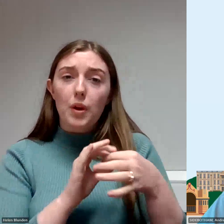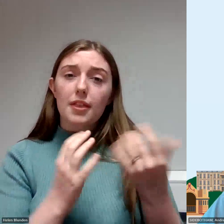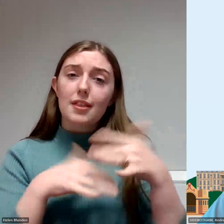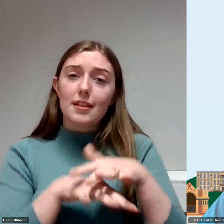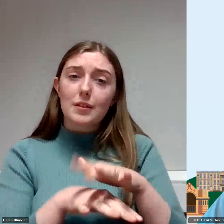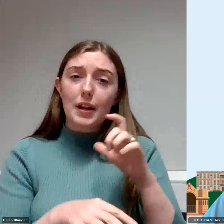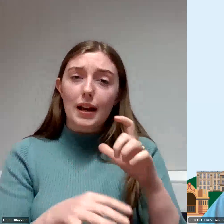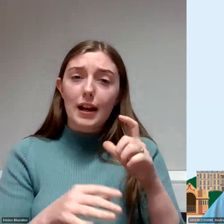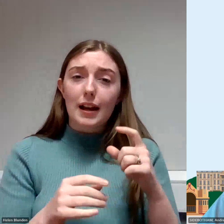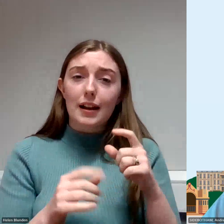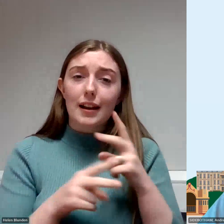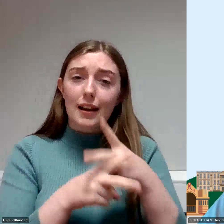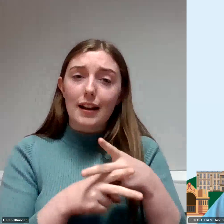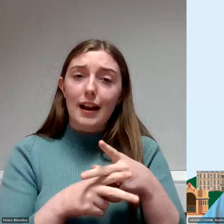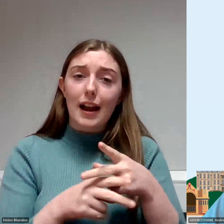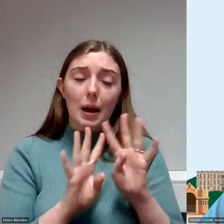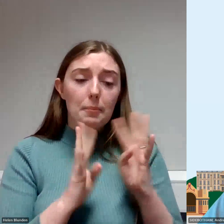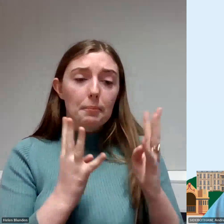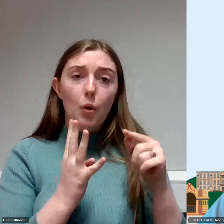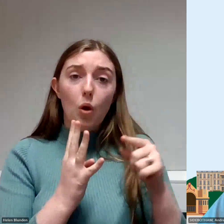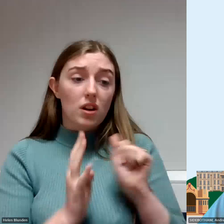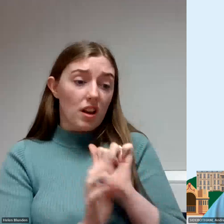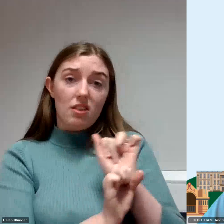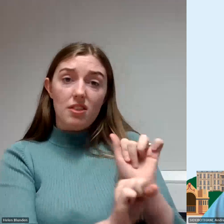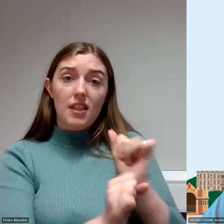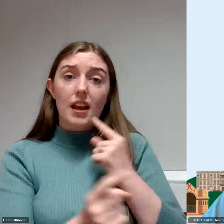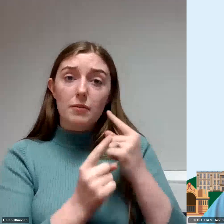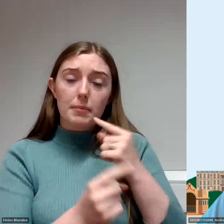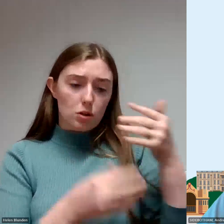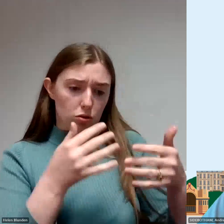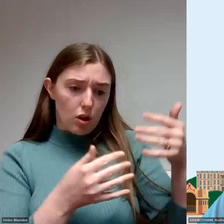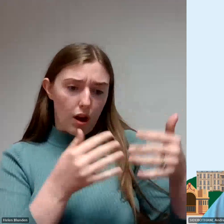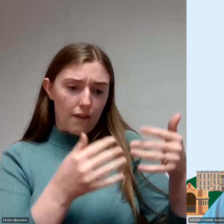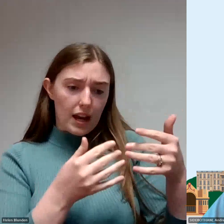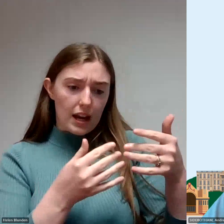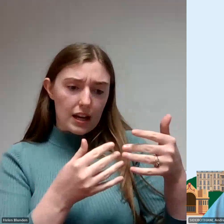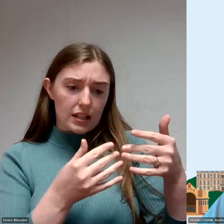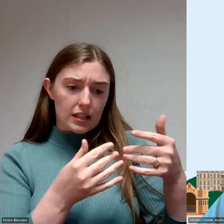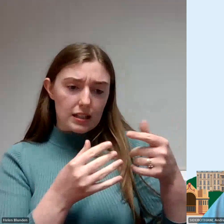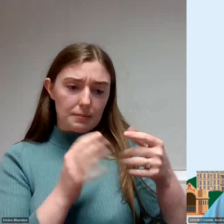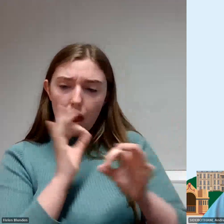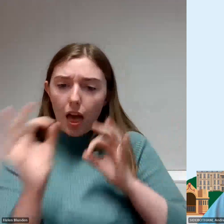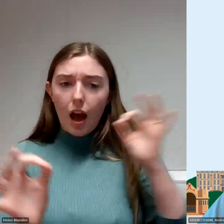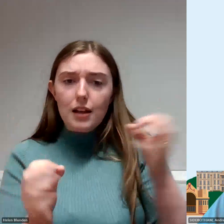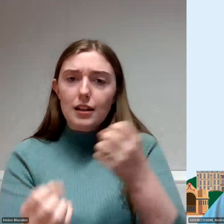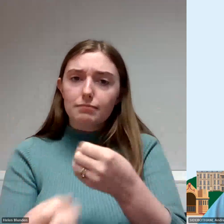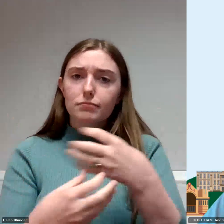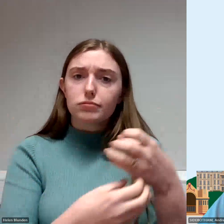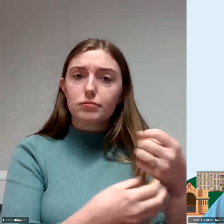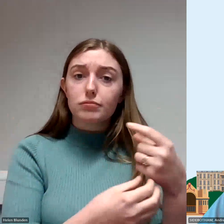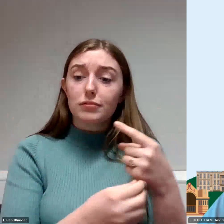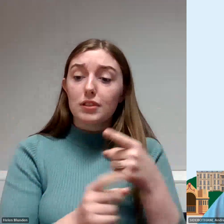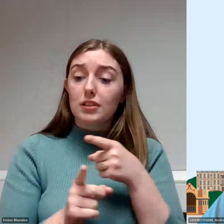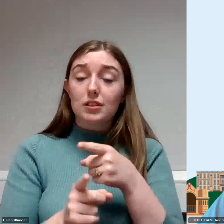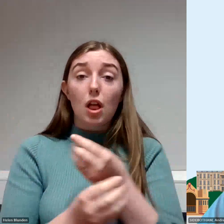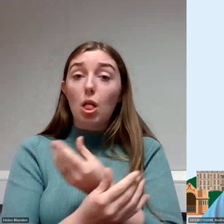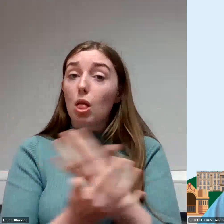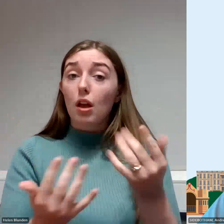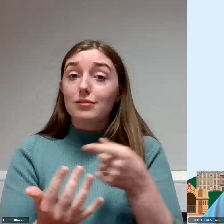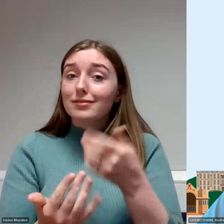forward through surveys that they did that a lot of their patients didn't know how to access the NHS app through the digital platform.